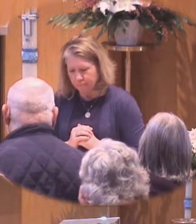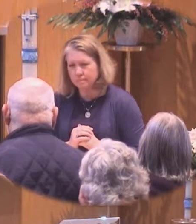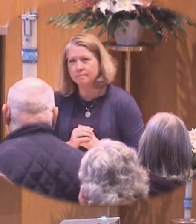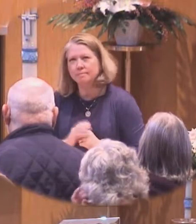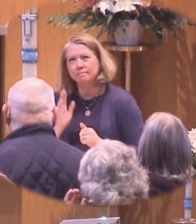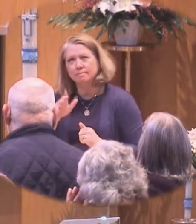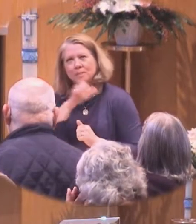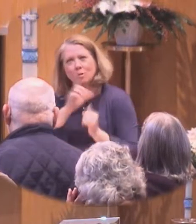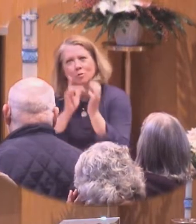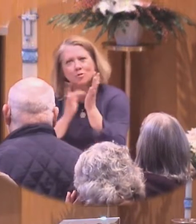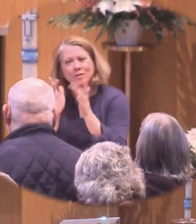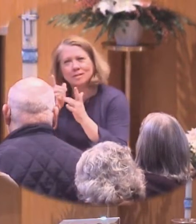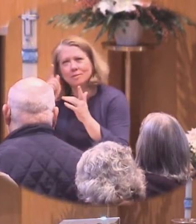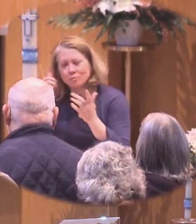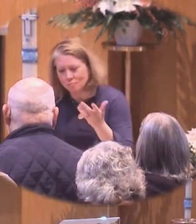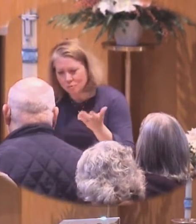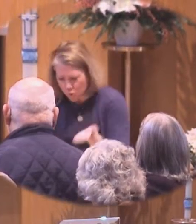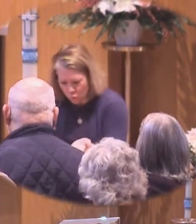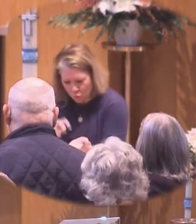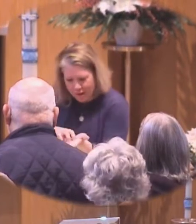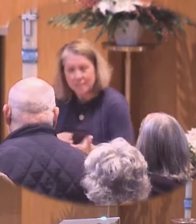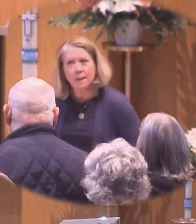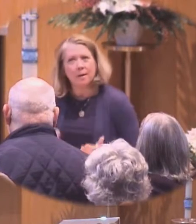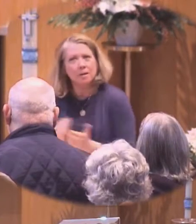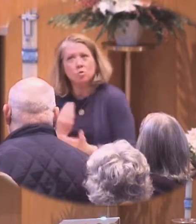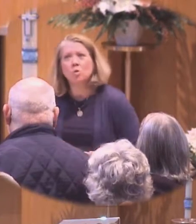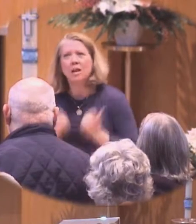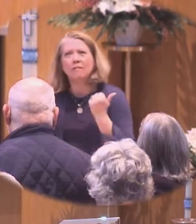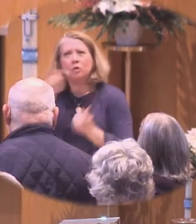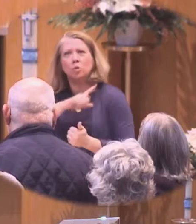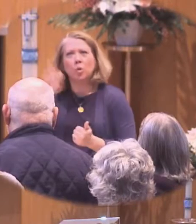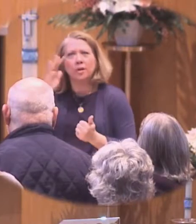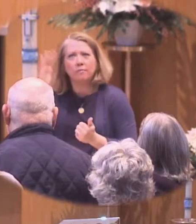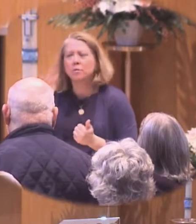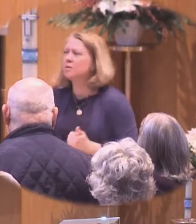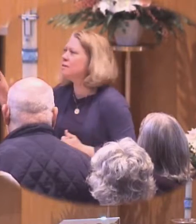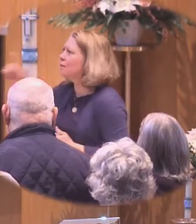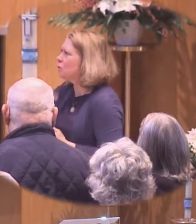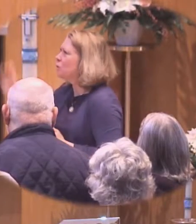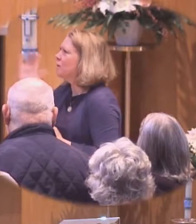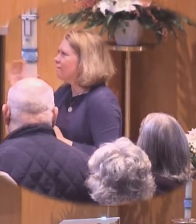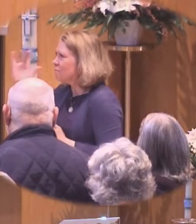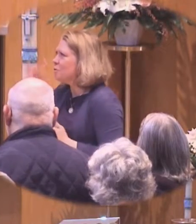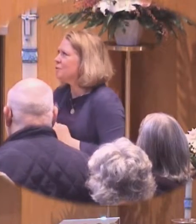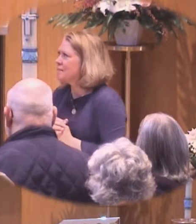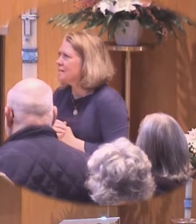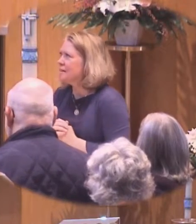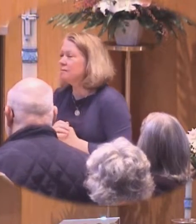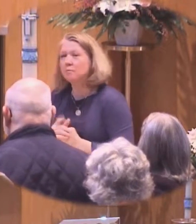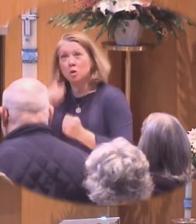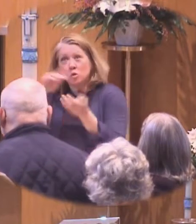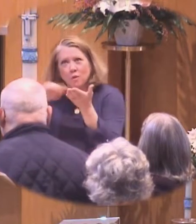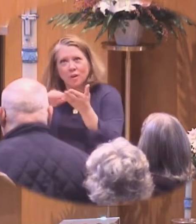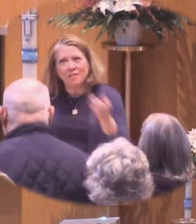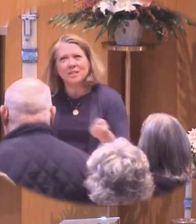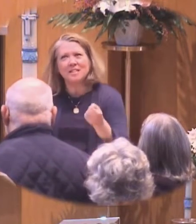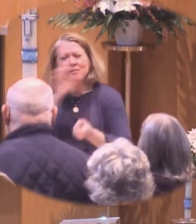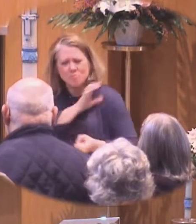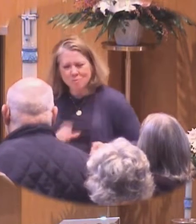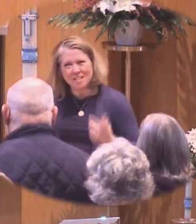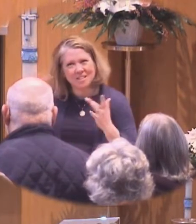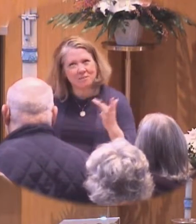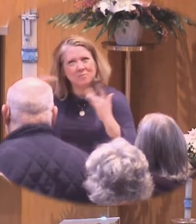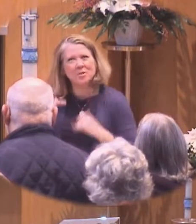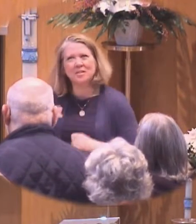Lord Jesus, you raise us to new life. Lord, have mercy. Lord Jesus, you forgive us our sins. Christ,